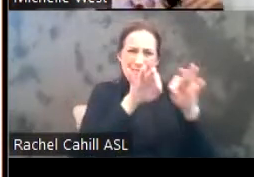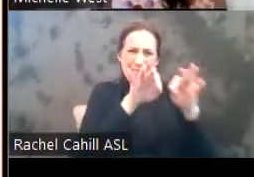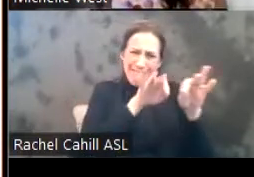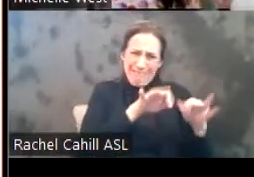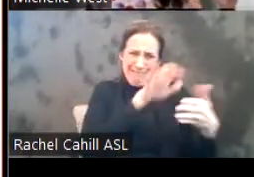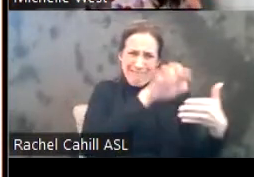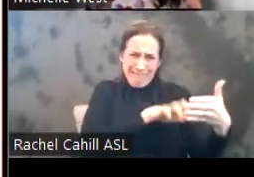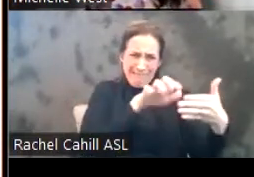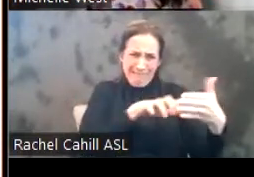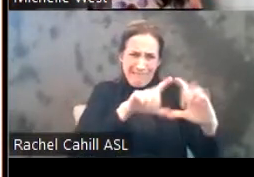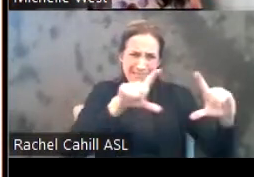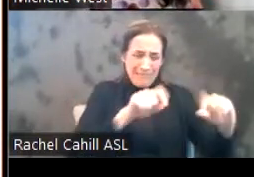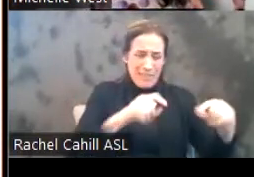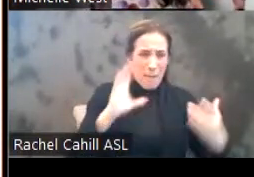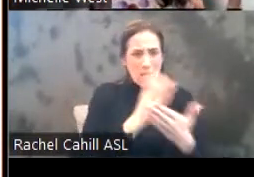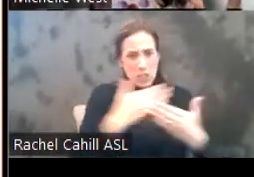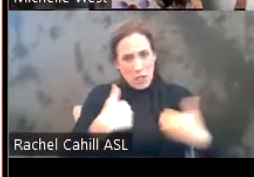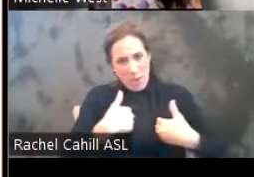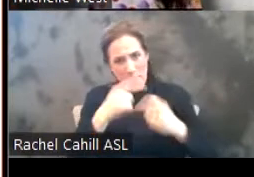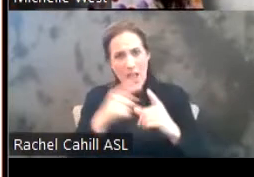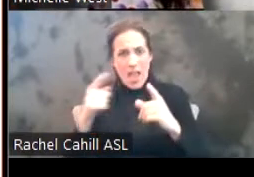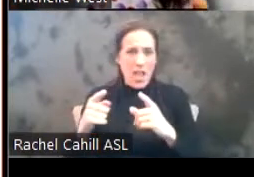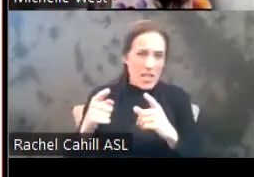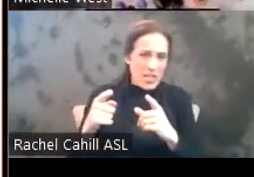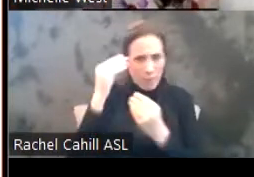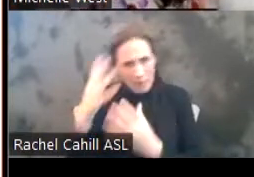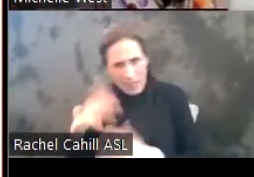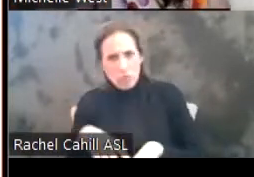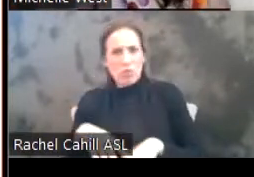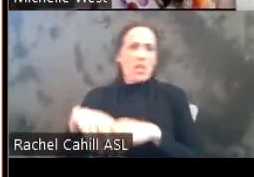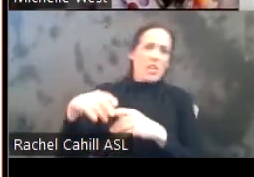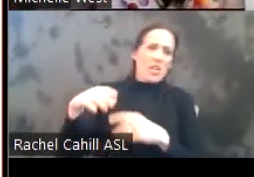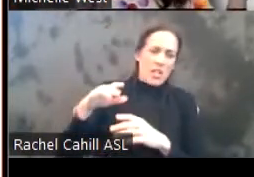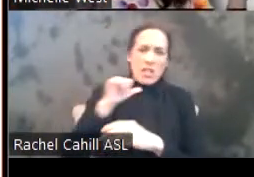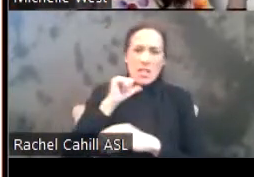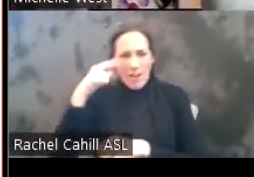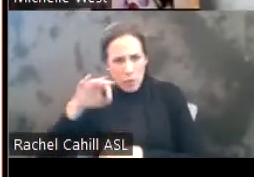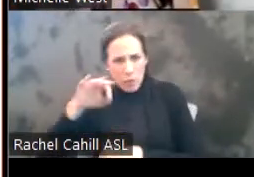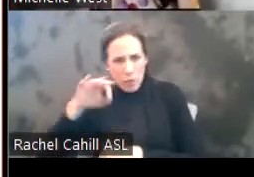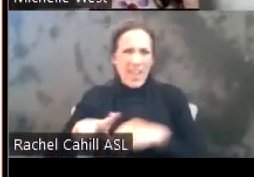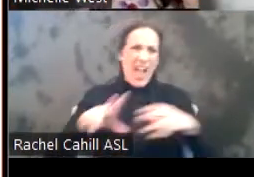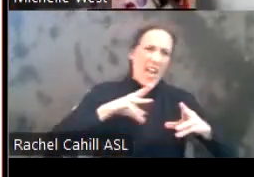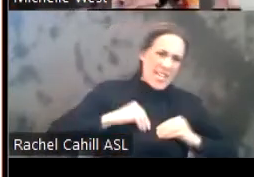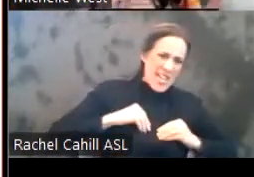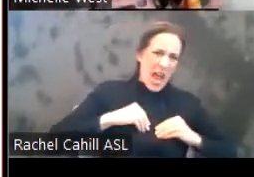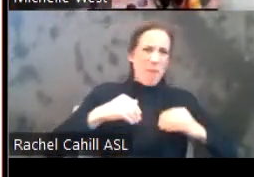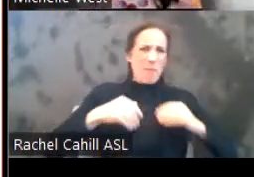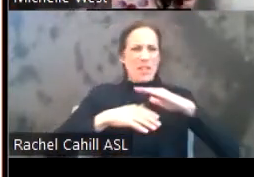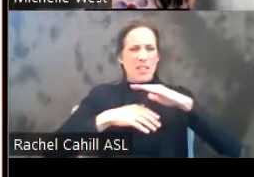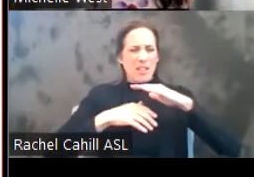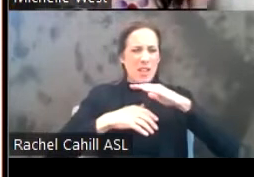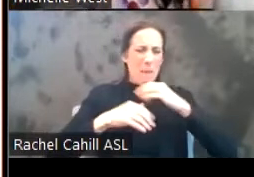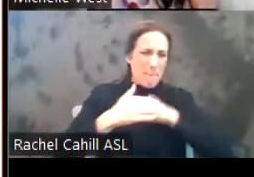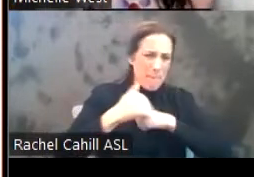Another box that has pets for friends, society, nonprofit, adopt a shelter pet. What? Wait, we're talking about radon.